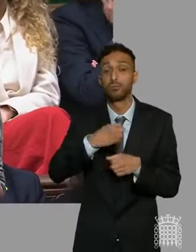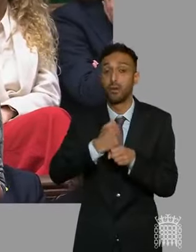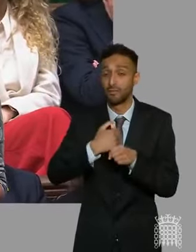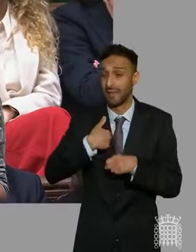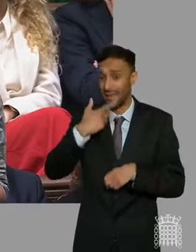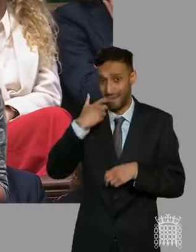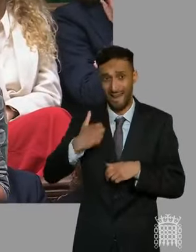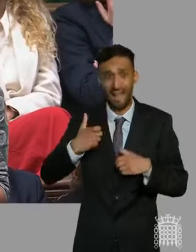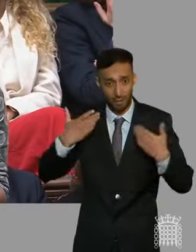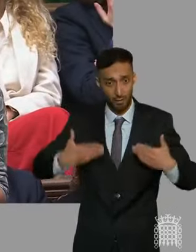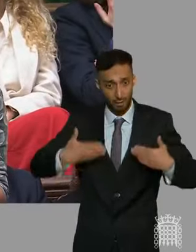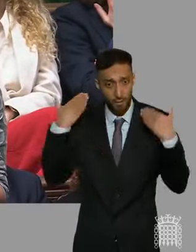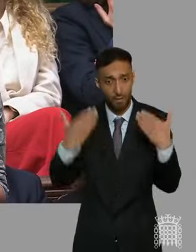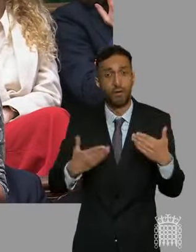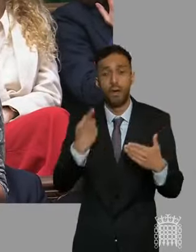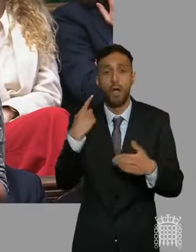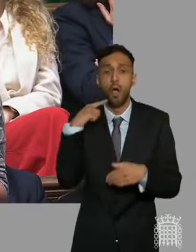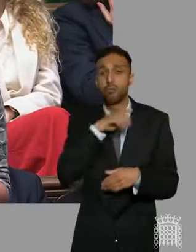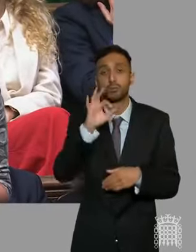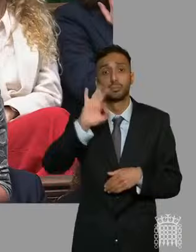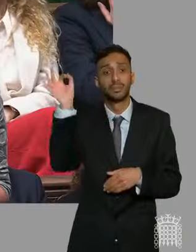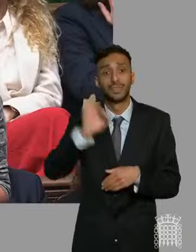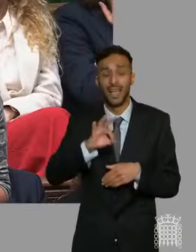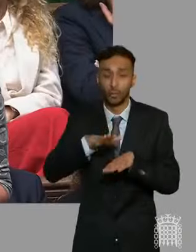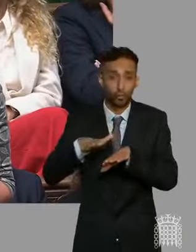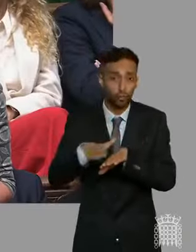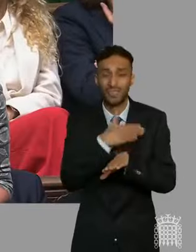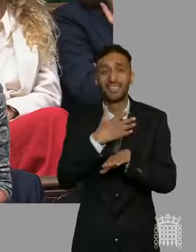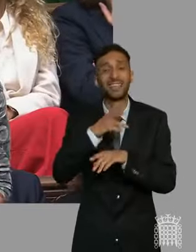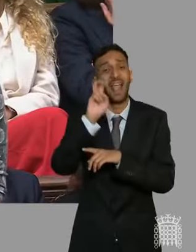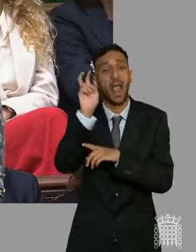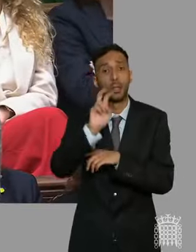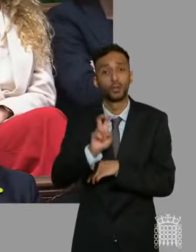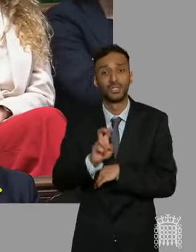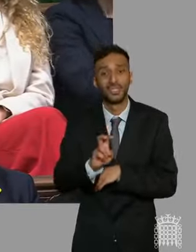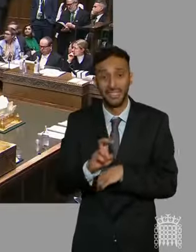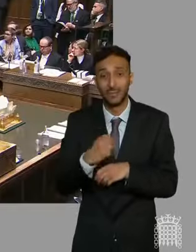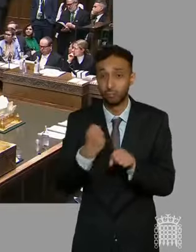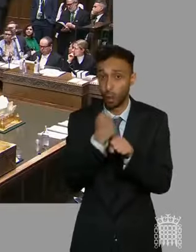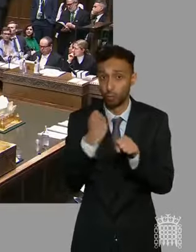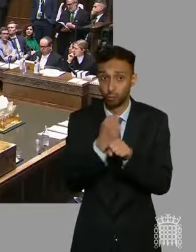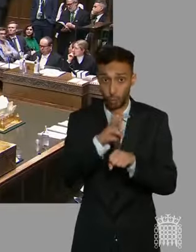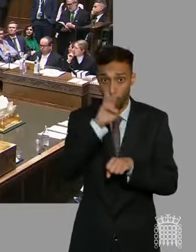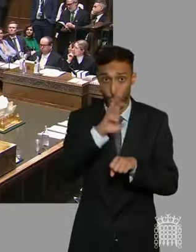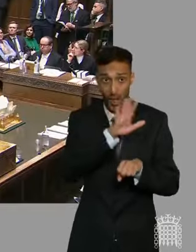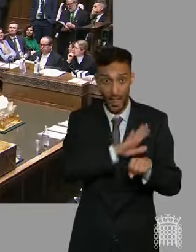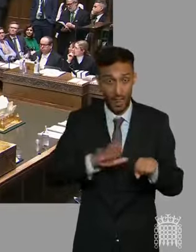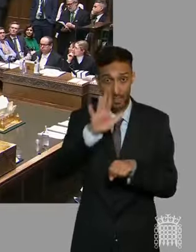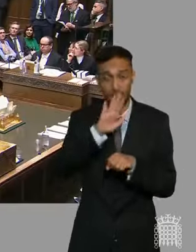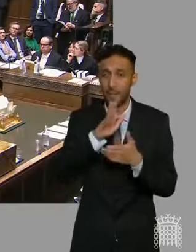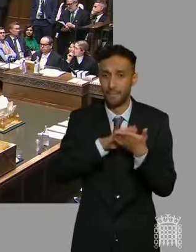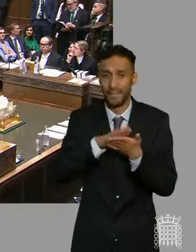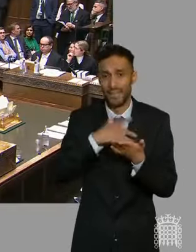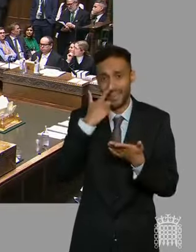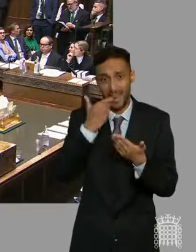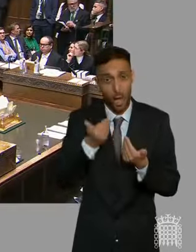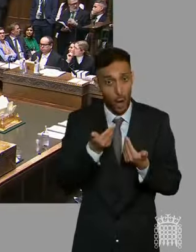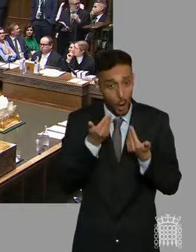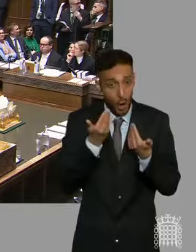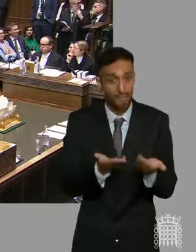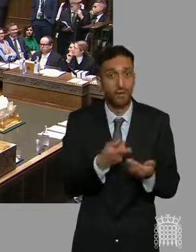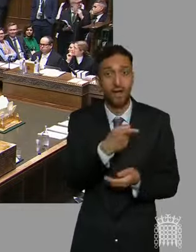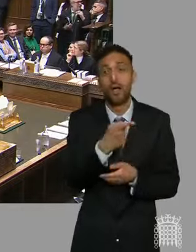in Wales, thus providing much-needed sustainable green jobs for the people of Wales? Prime Minister. Well, can I wish her